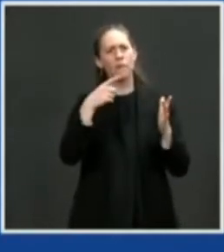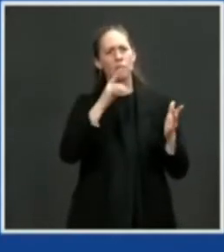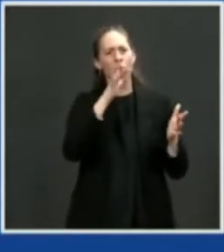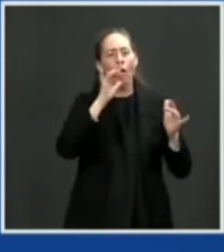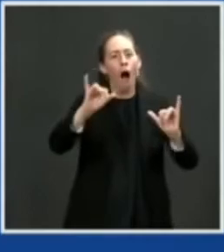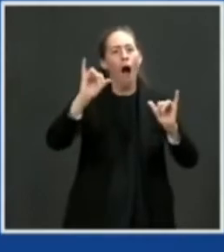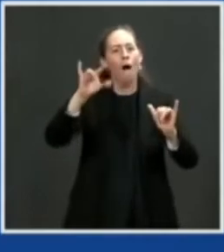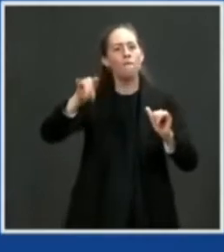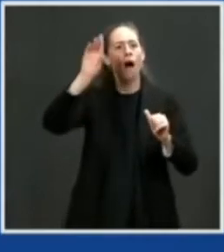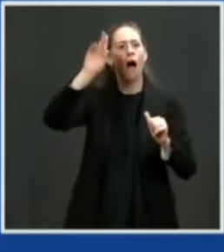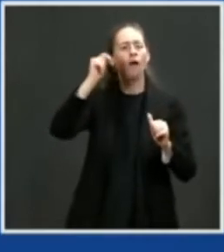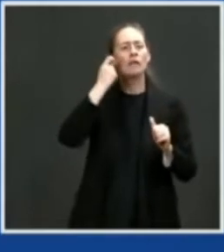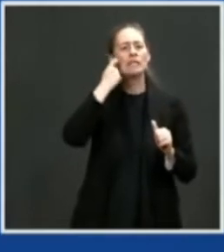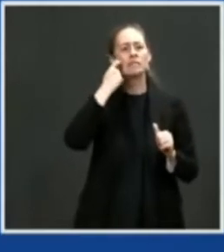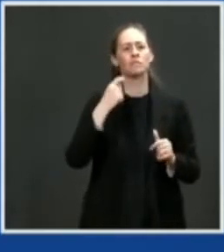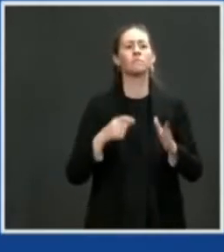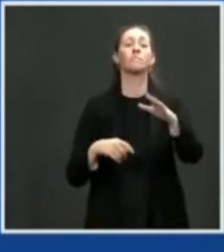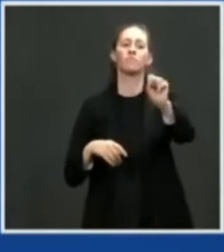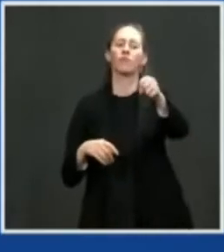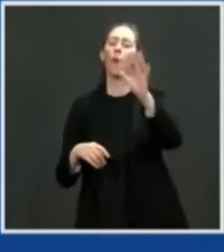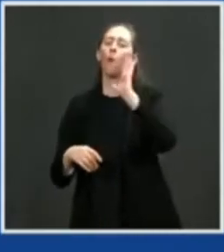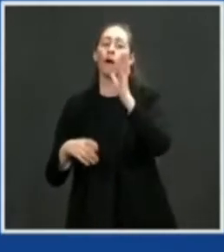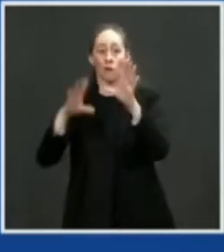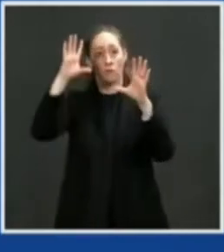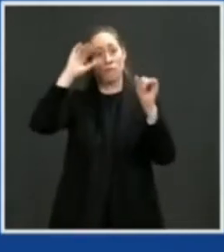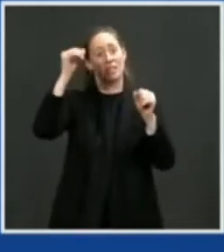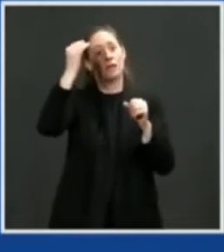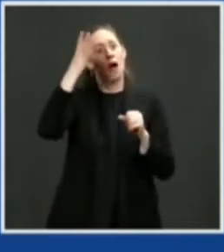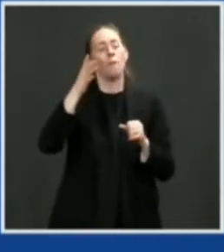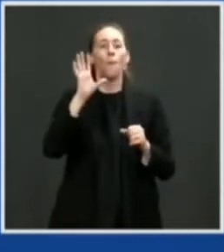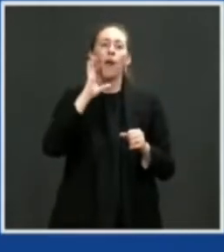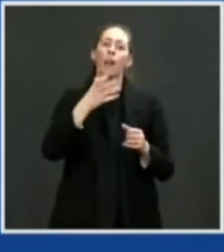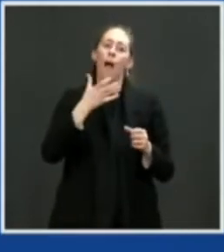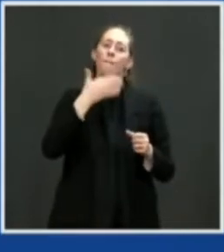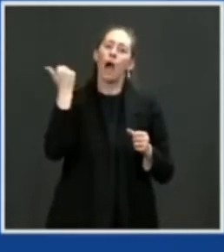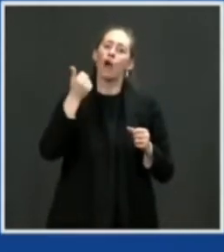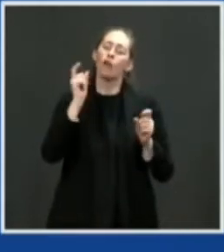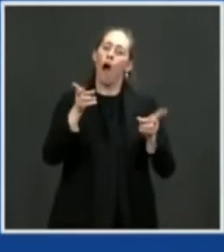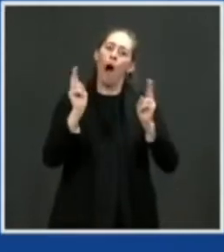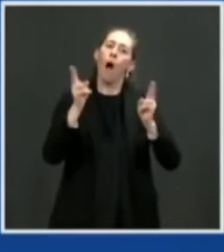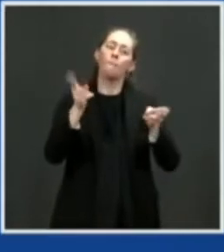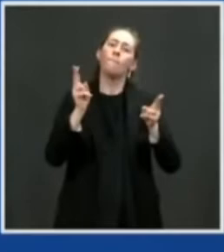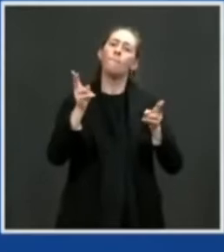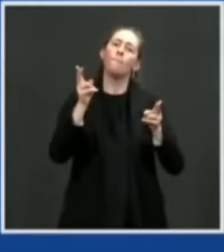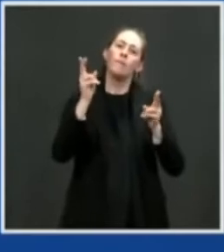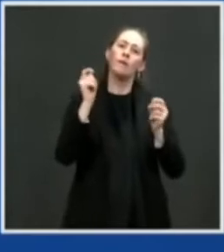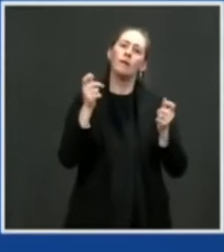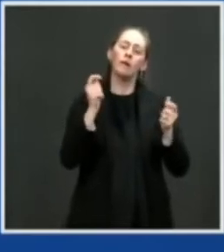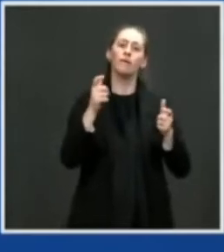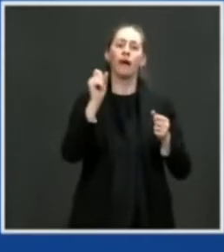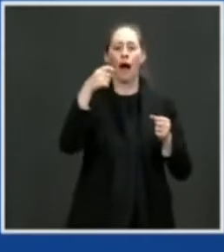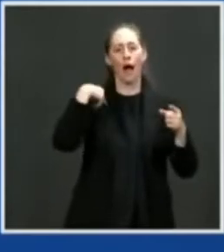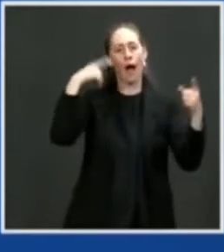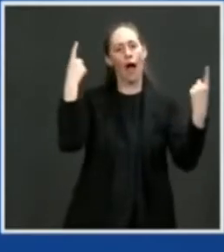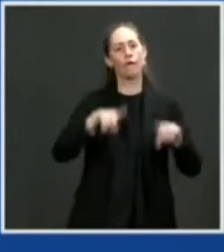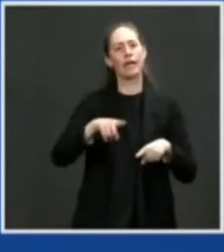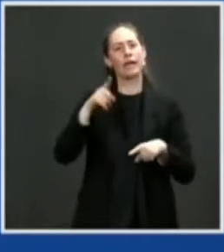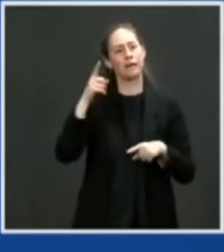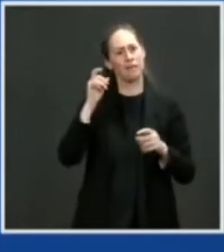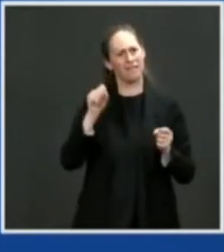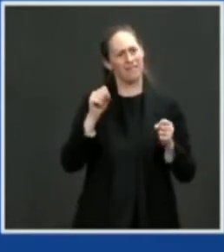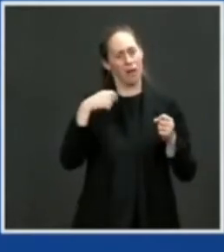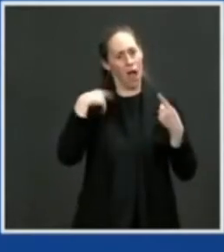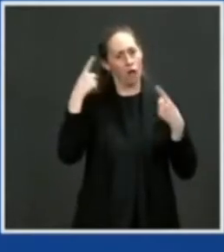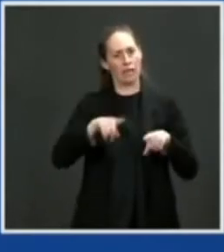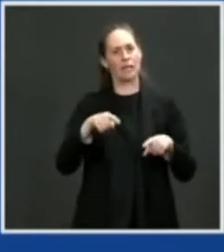real. They're going to a whole hell of a lot better real quicker. We're going to hear some people leaving. Okay. We I don't can know get what he this just done. said or what I just We're said.